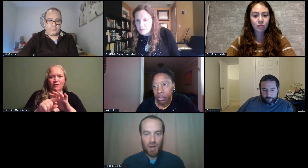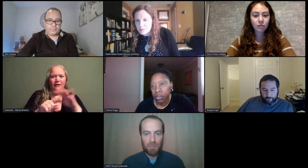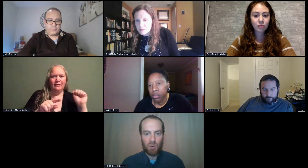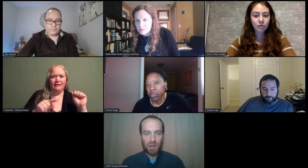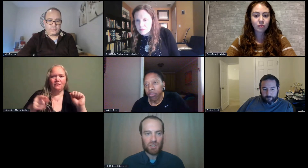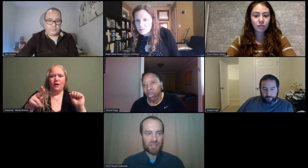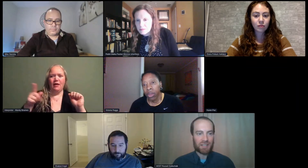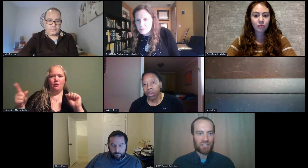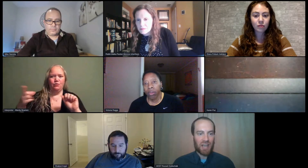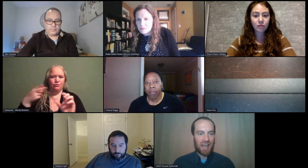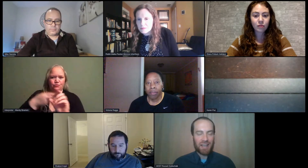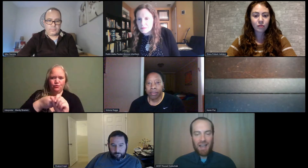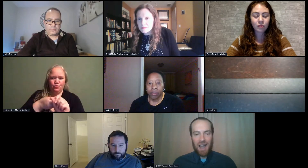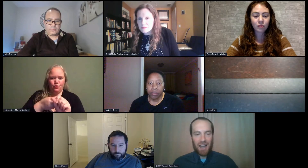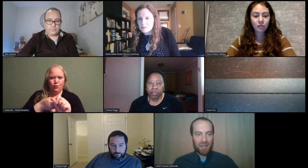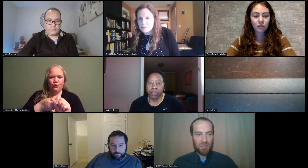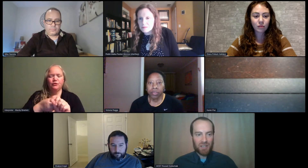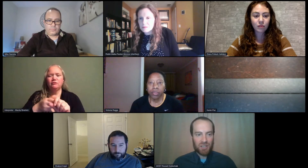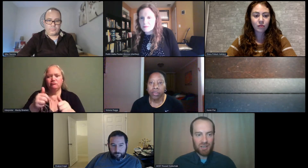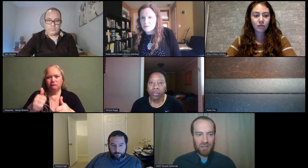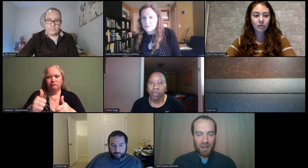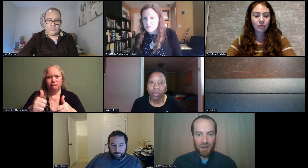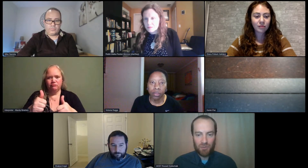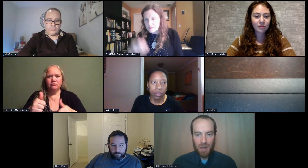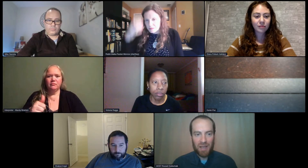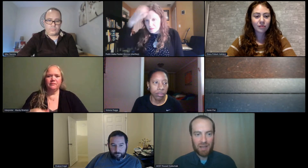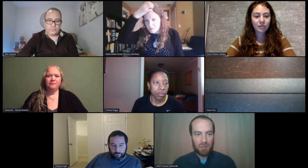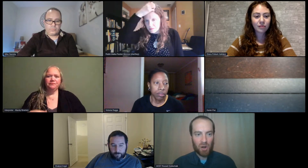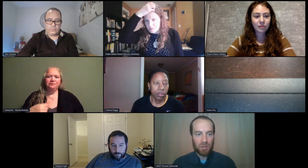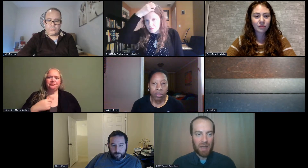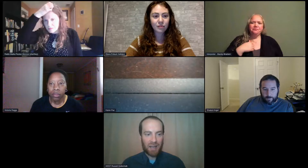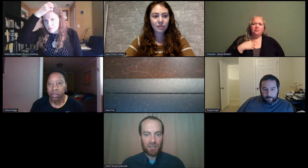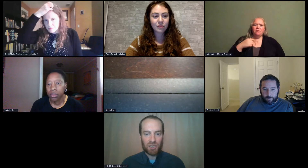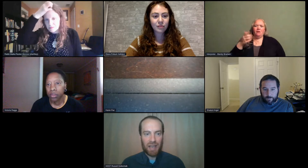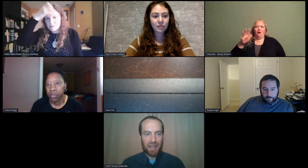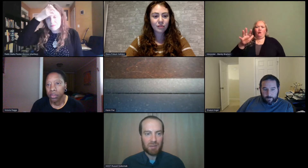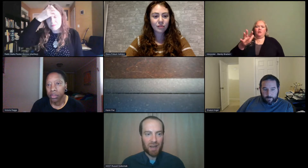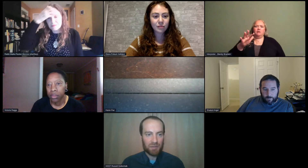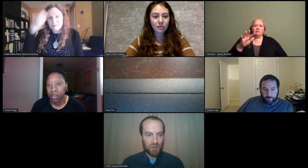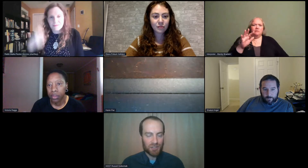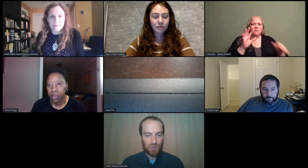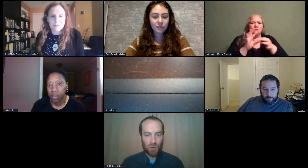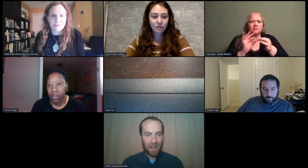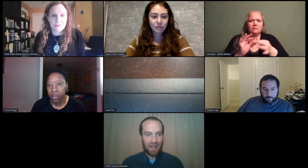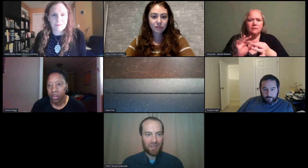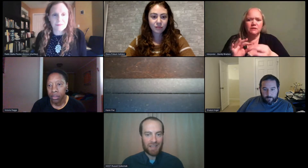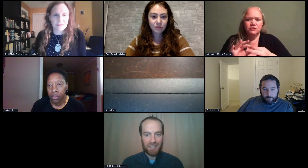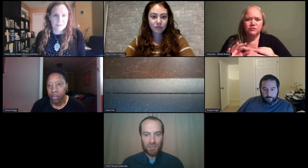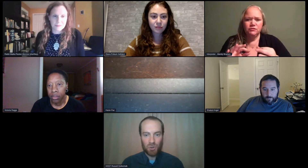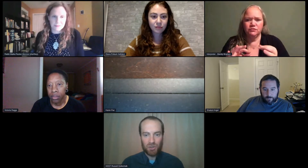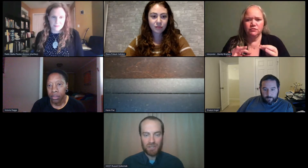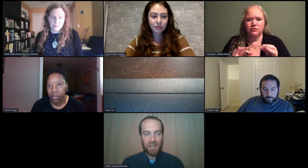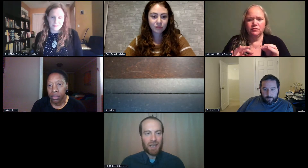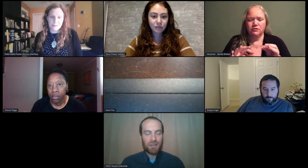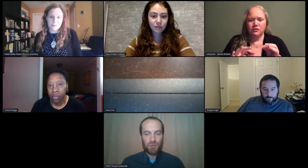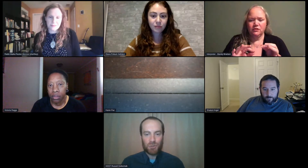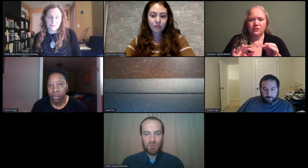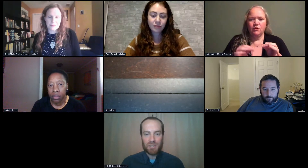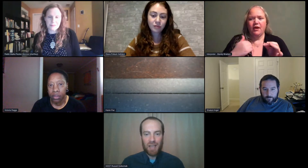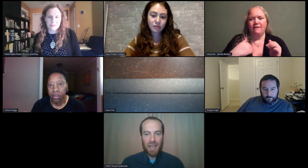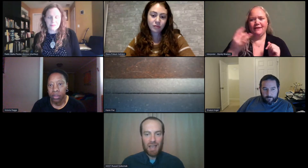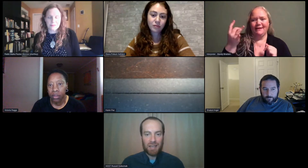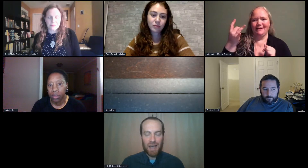chat. I mentioned Rabbi Malka, Packer, and Mike first, so we will have 18 Doors introduce. And I